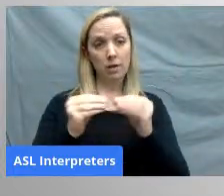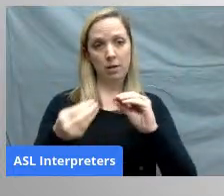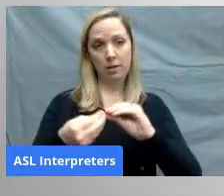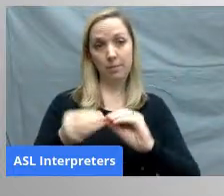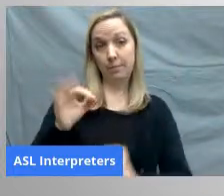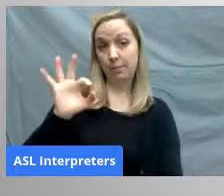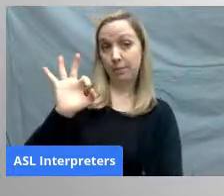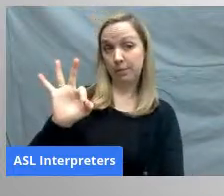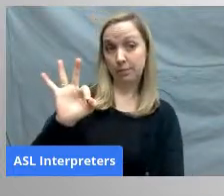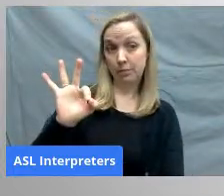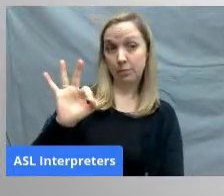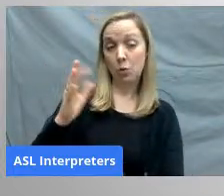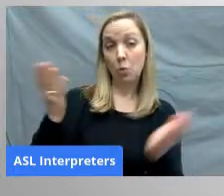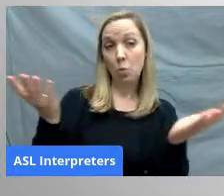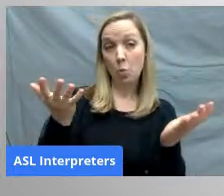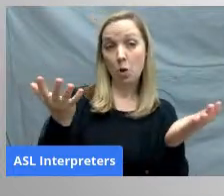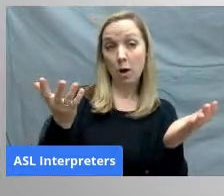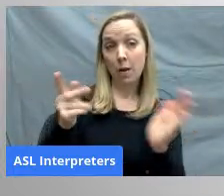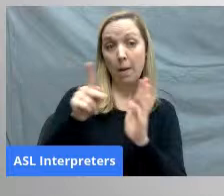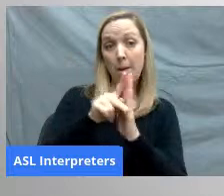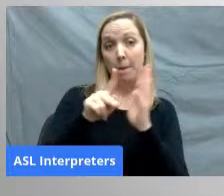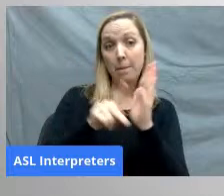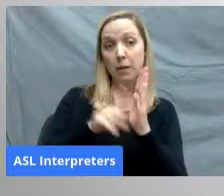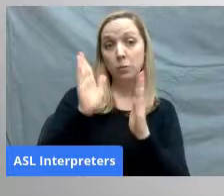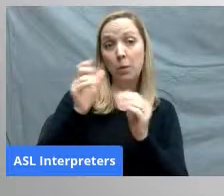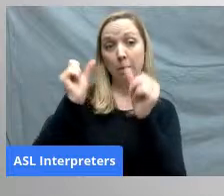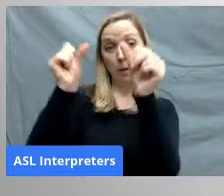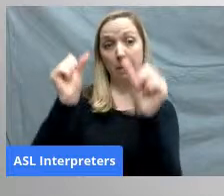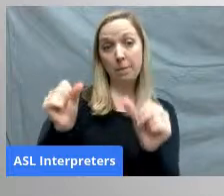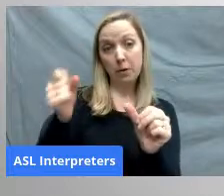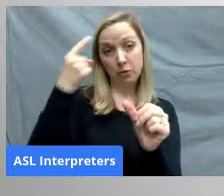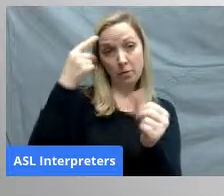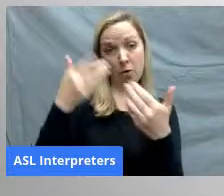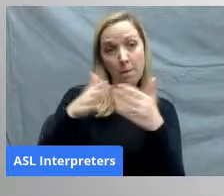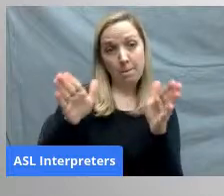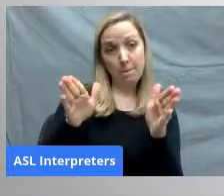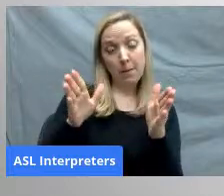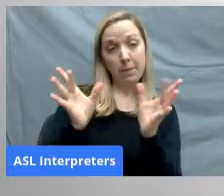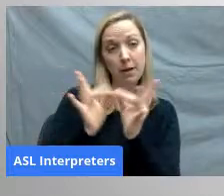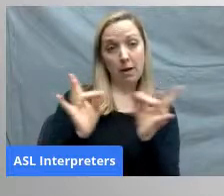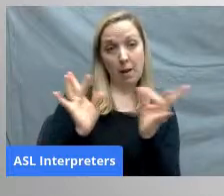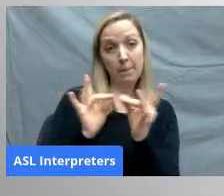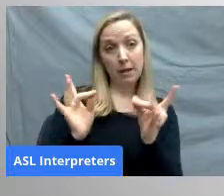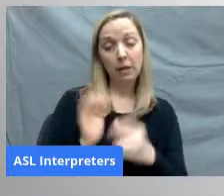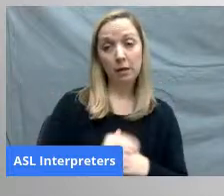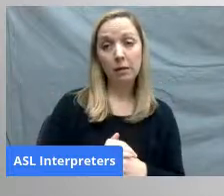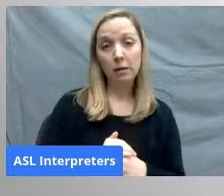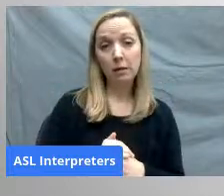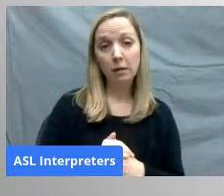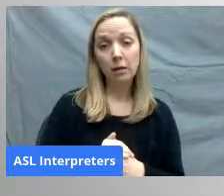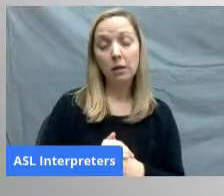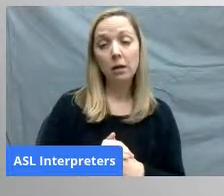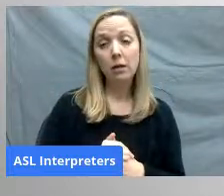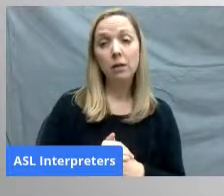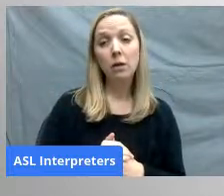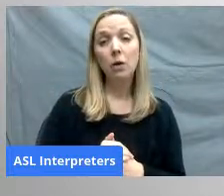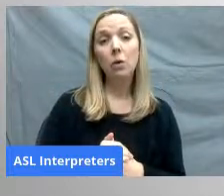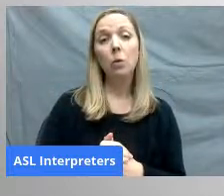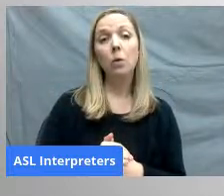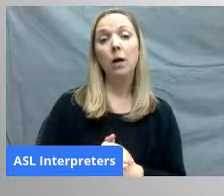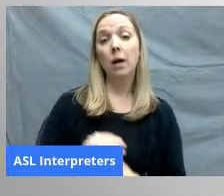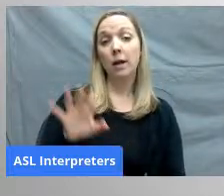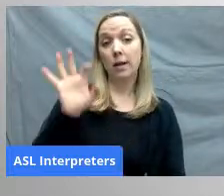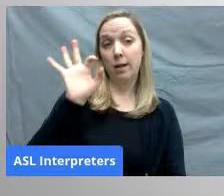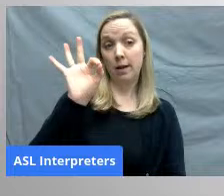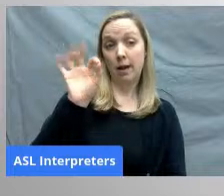these are our policies to be posted for public comment for 4 weeks. So they're items